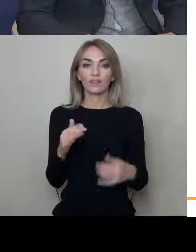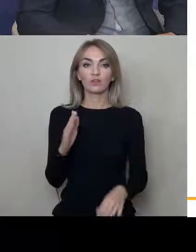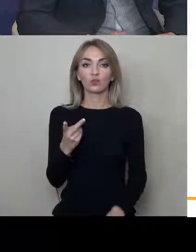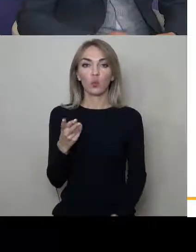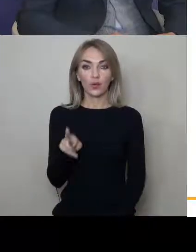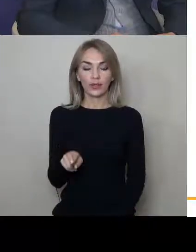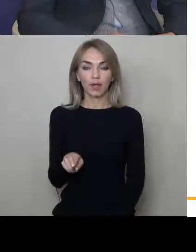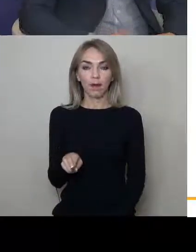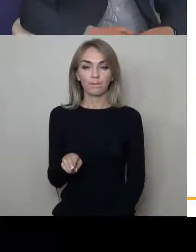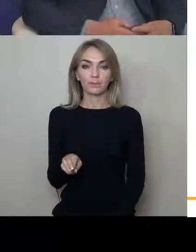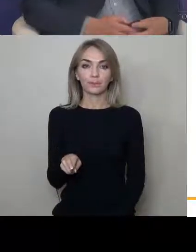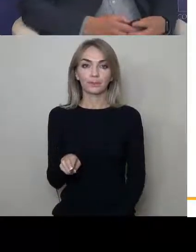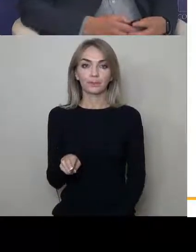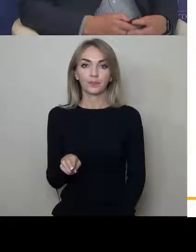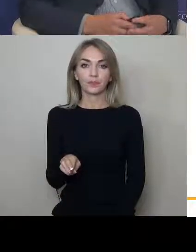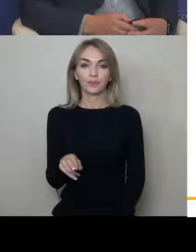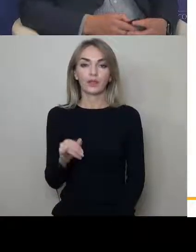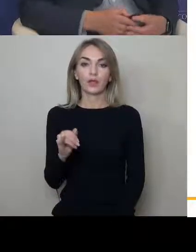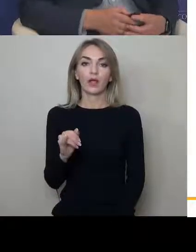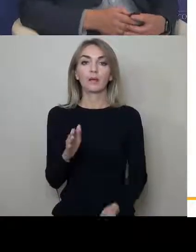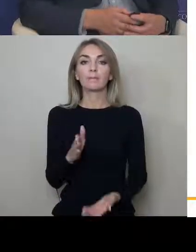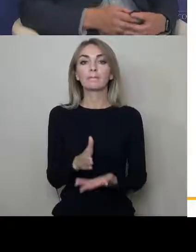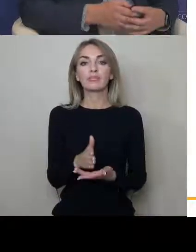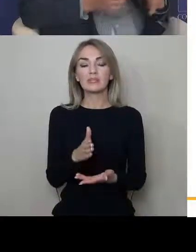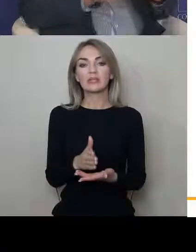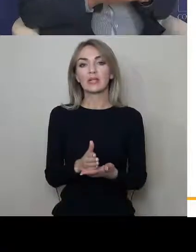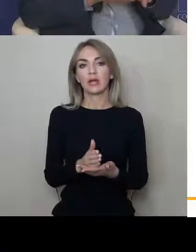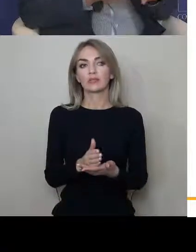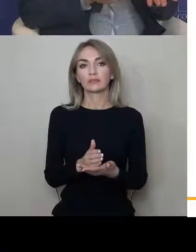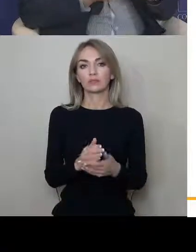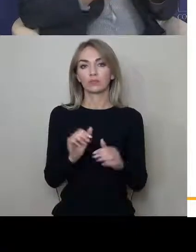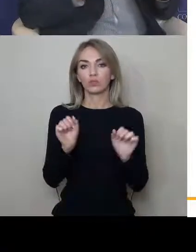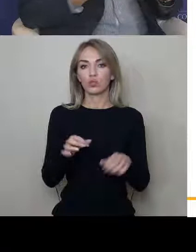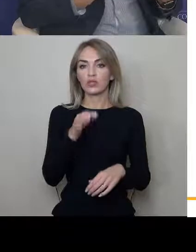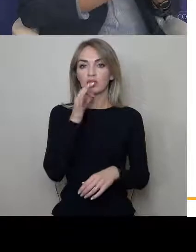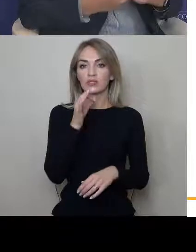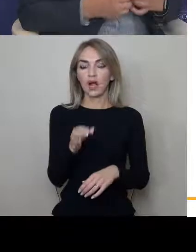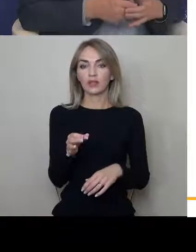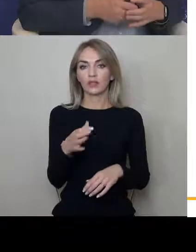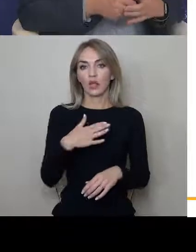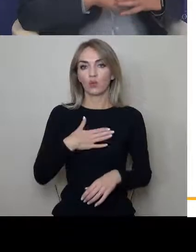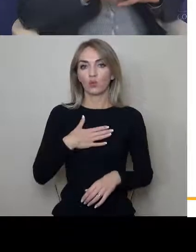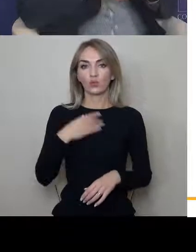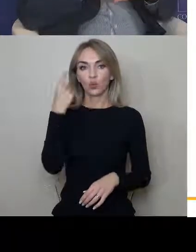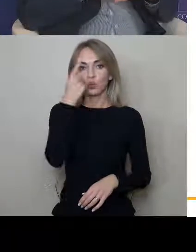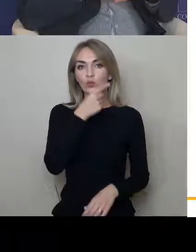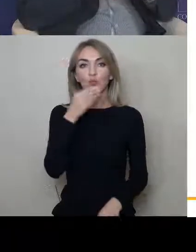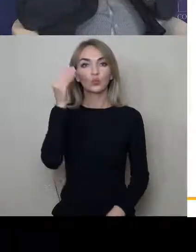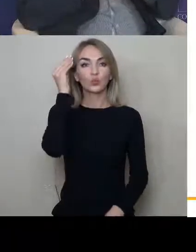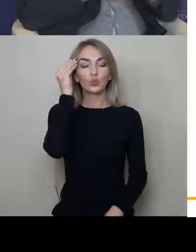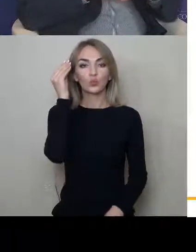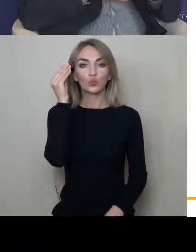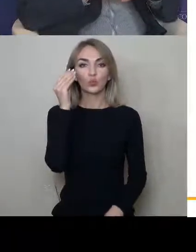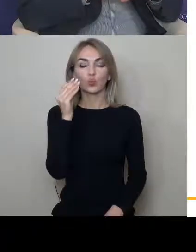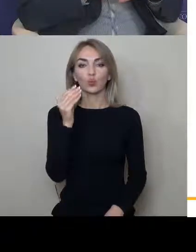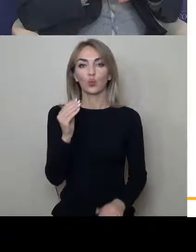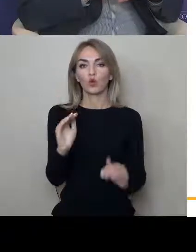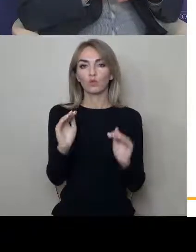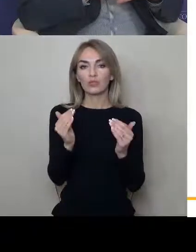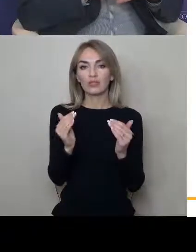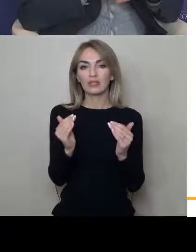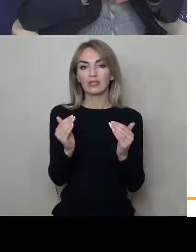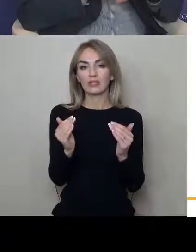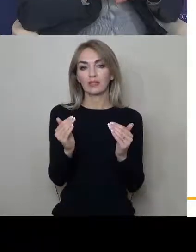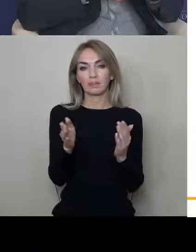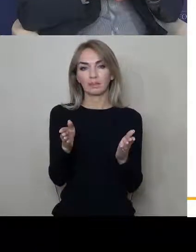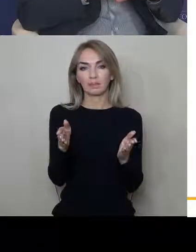complaints submitted to the commissions, and Victoria is going to speak about that in more detail. These articles, from my perspective,